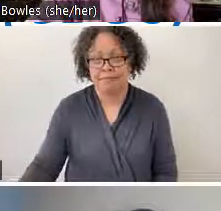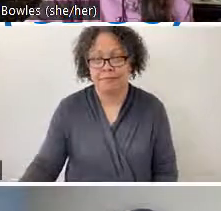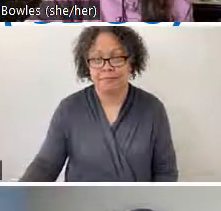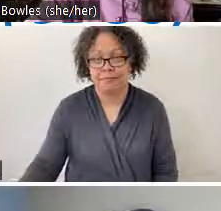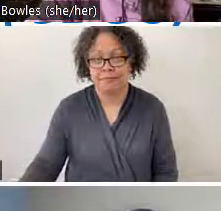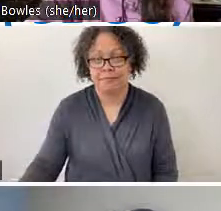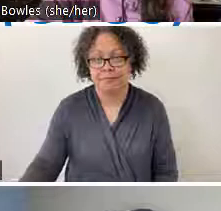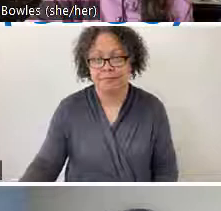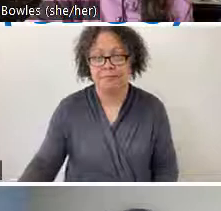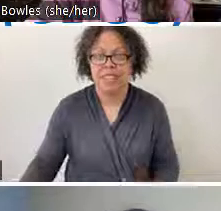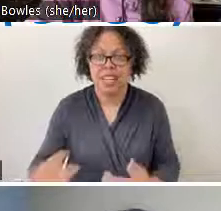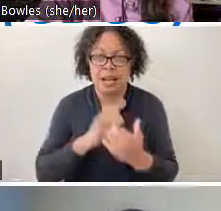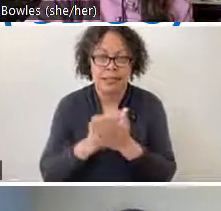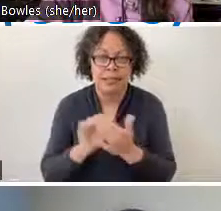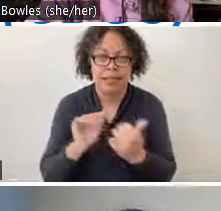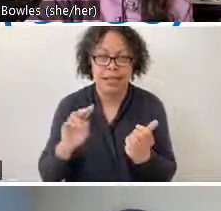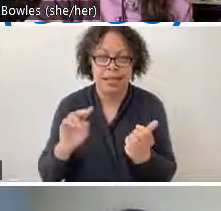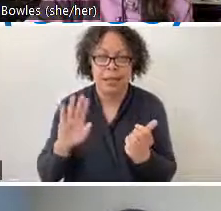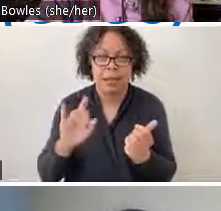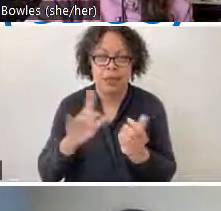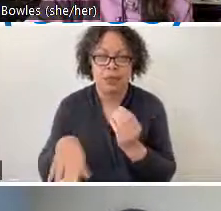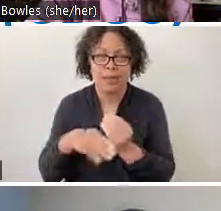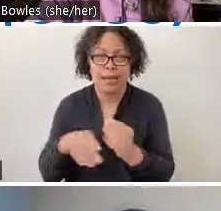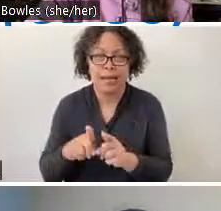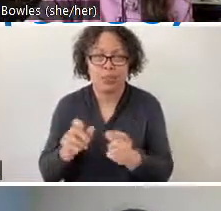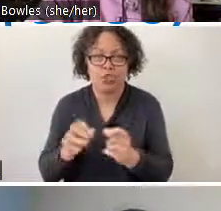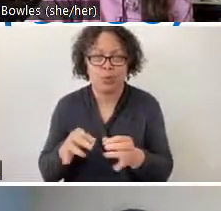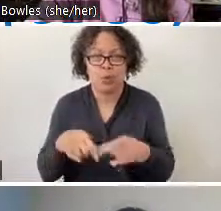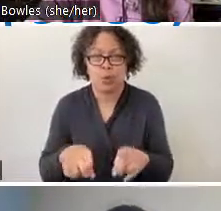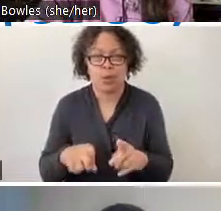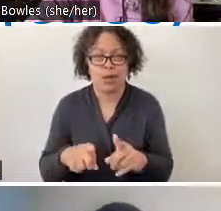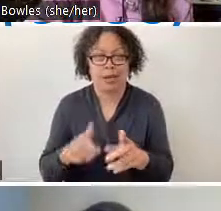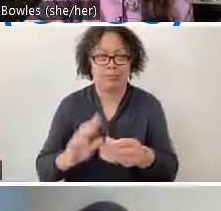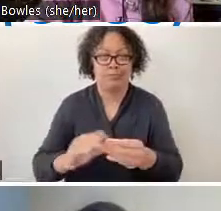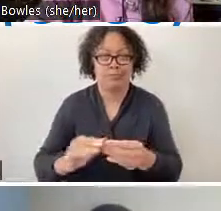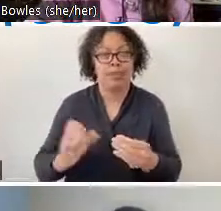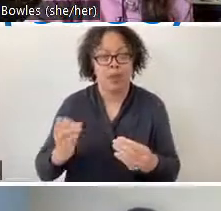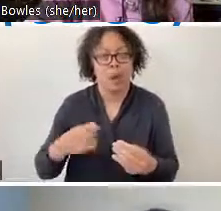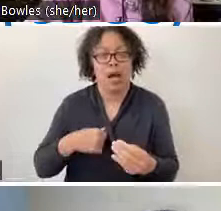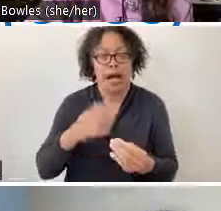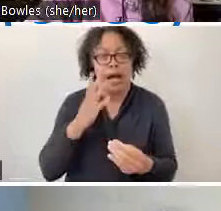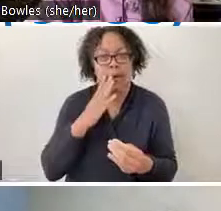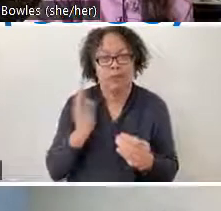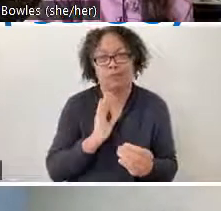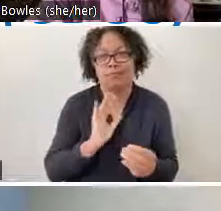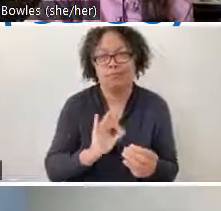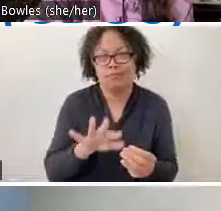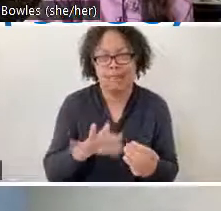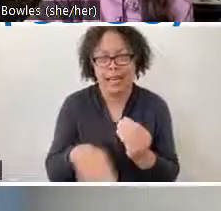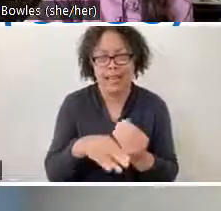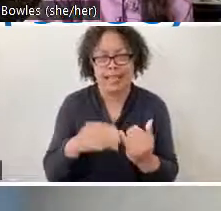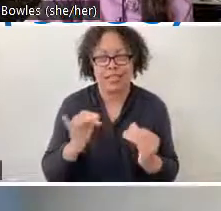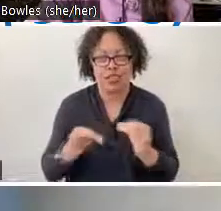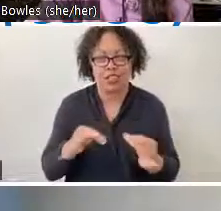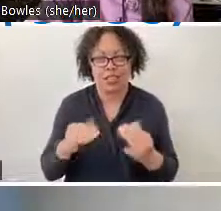I believe Annabelle got added as an interpreter, so I'm gonna tip in right now to give you the